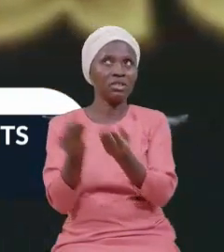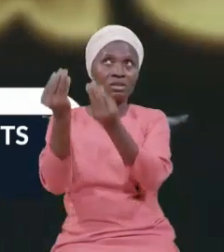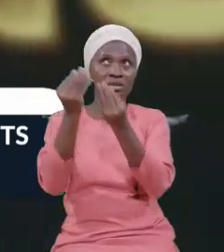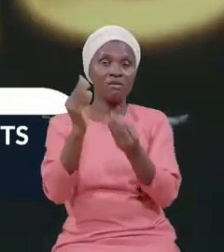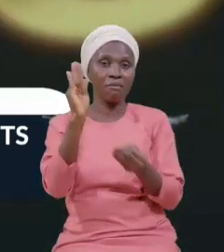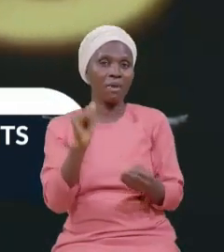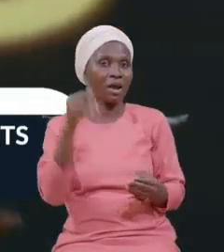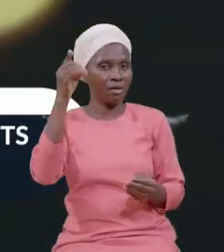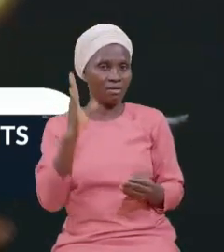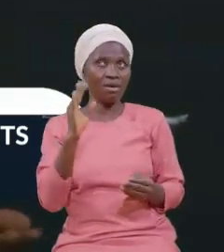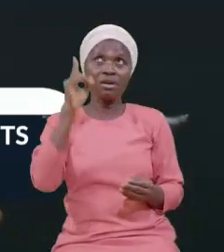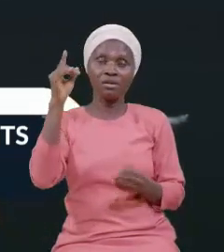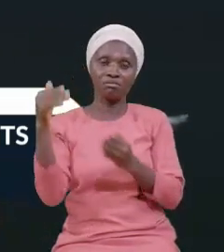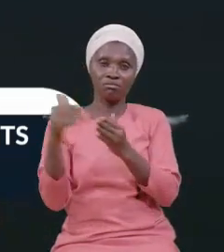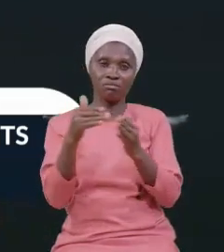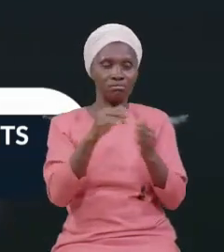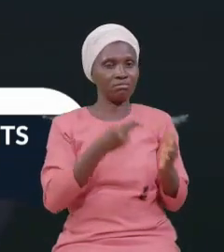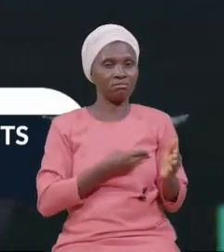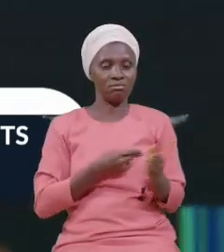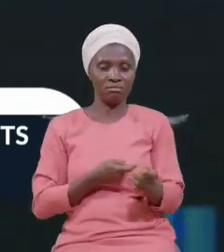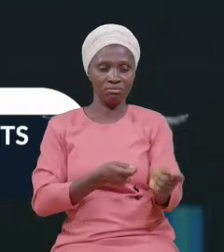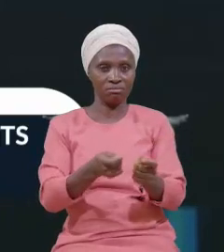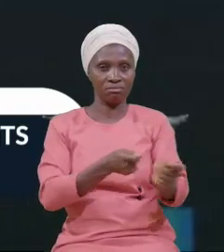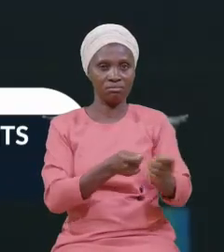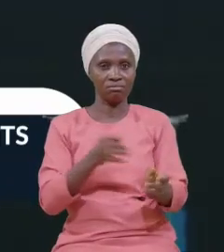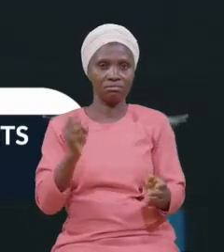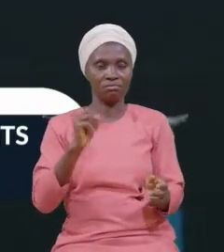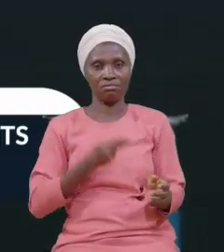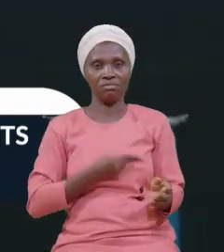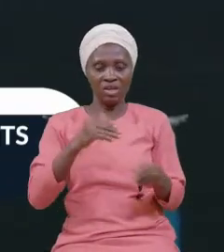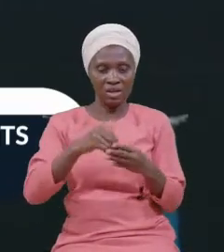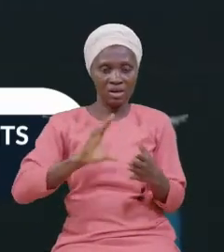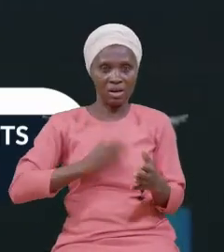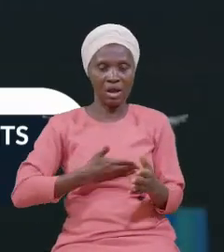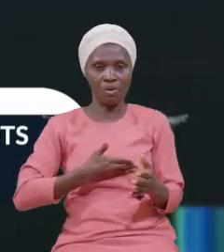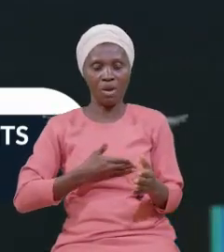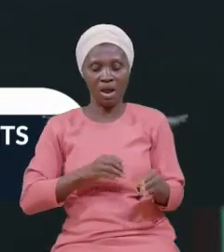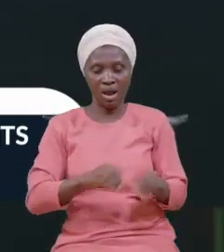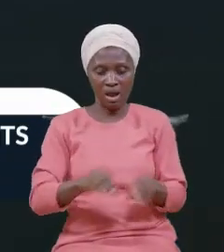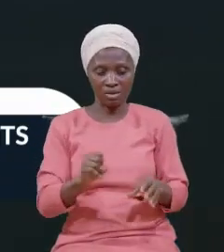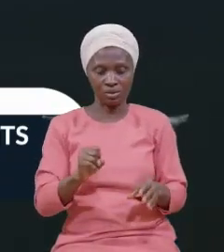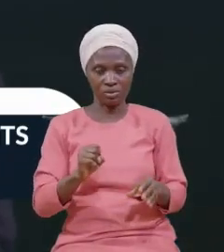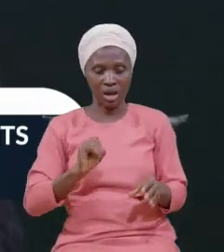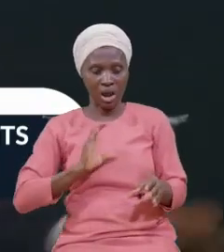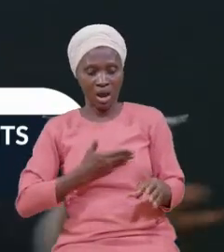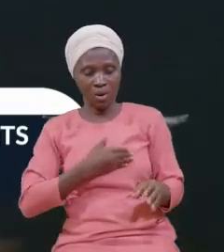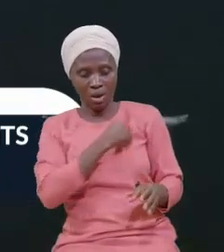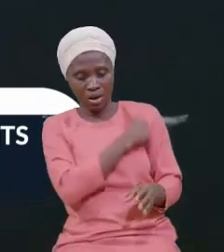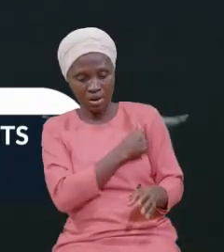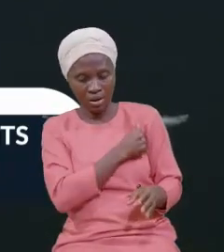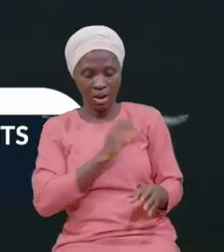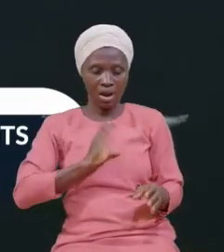directs us, he controls us in our action, in our attitude, in our character, in